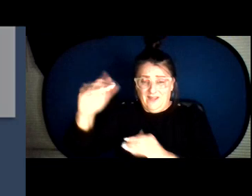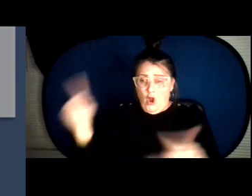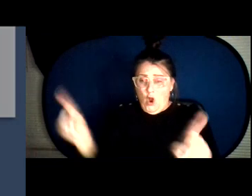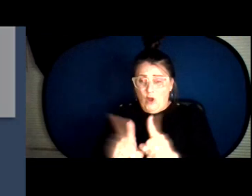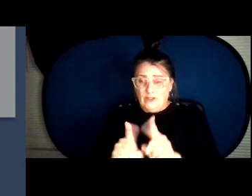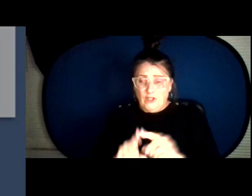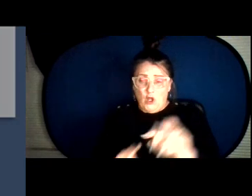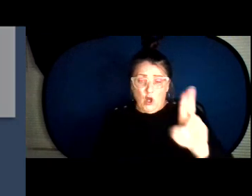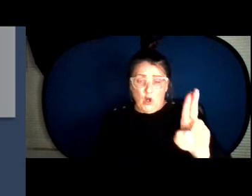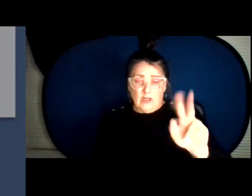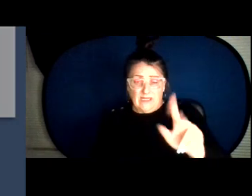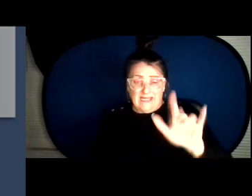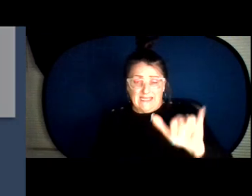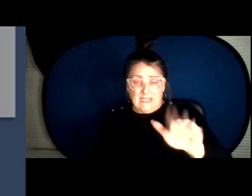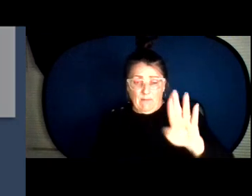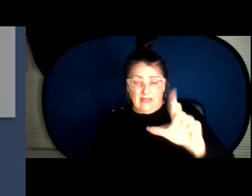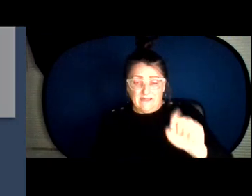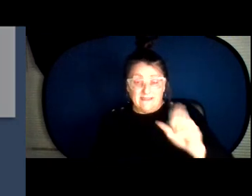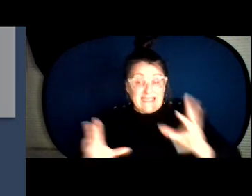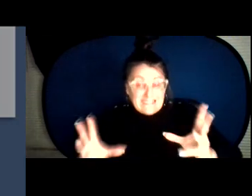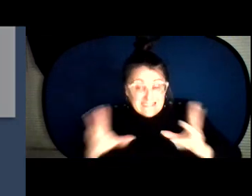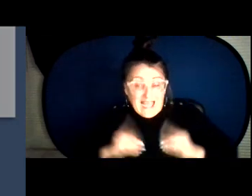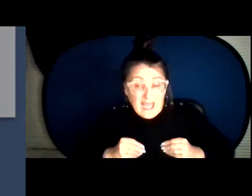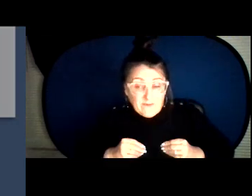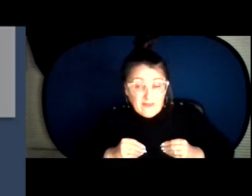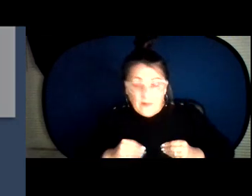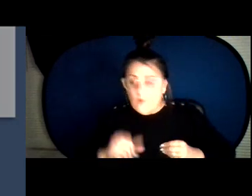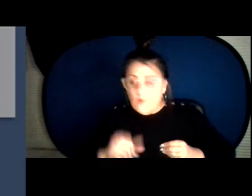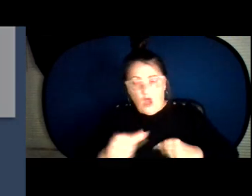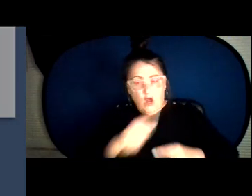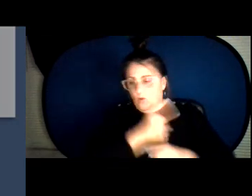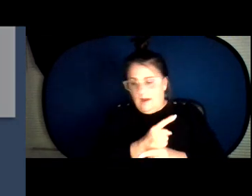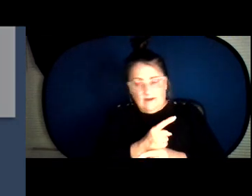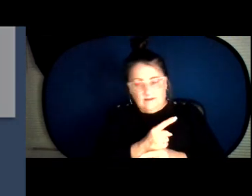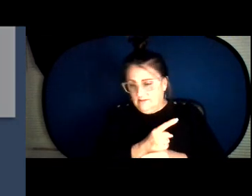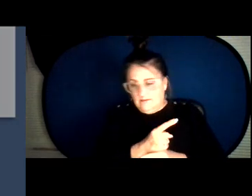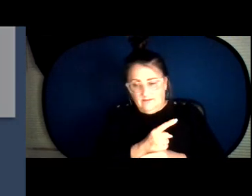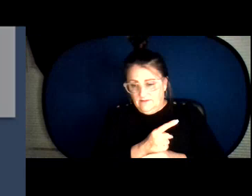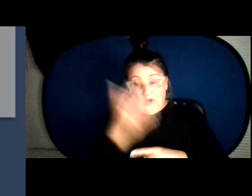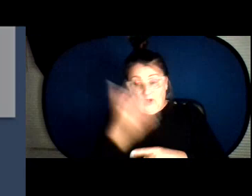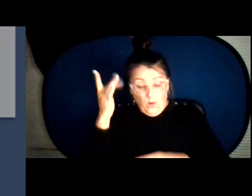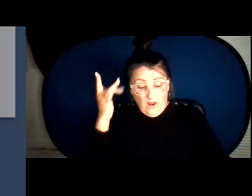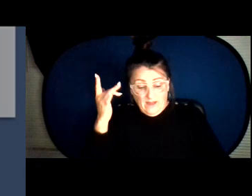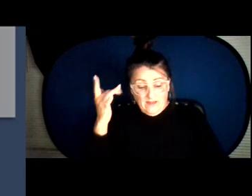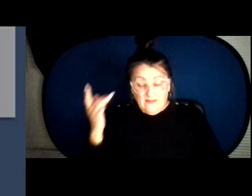bills that they have accepted that I feel were inaccurate because of the fact that